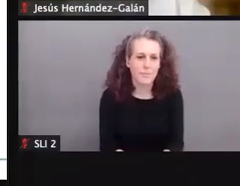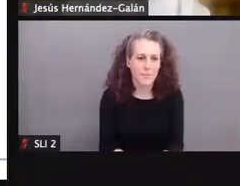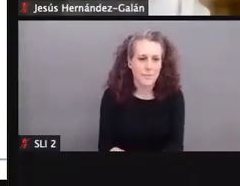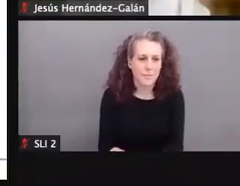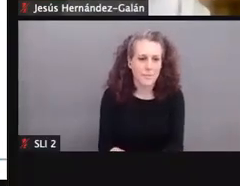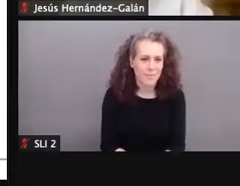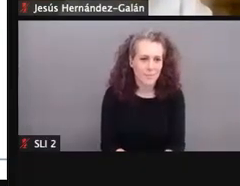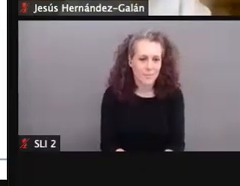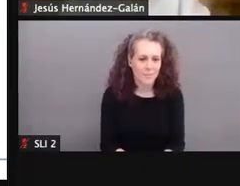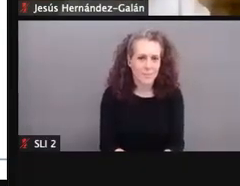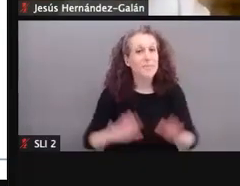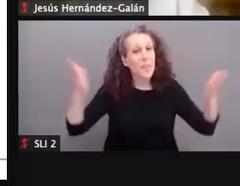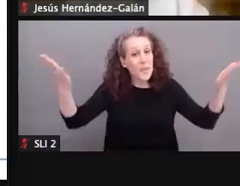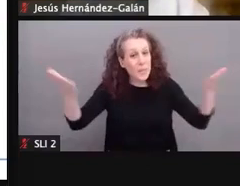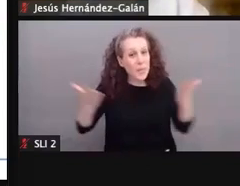Welcome you all.